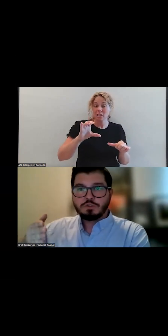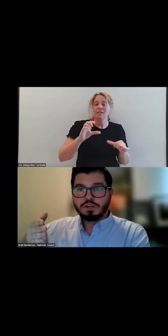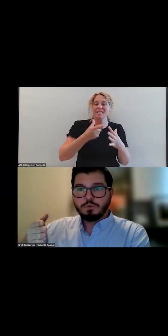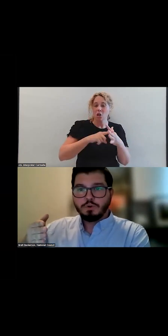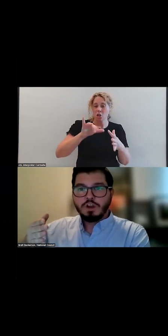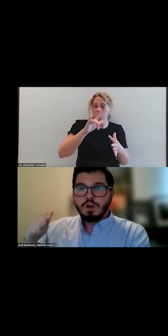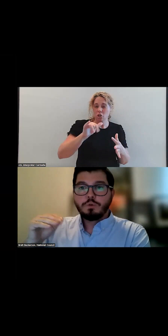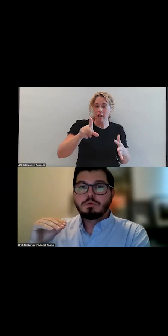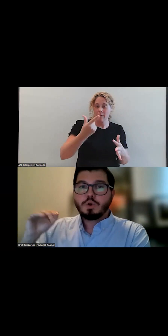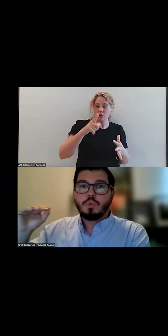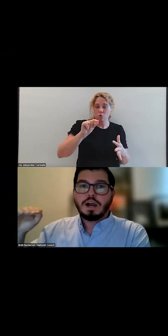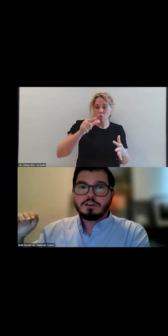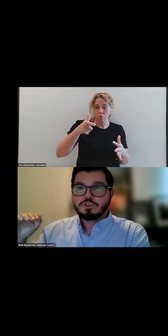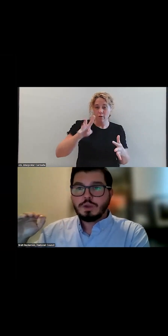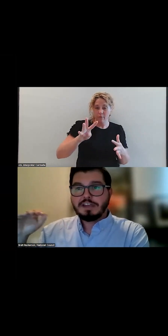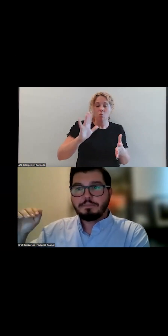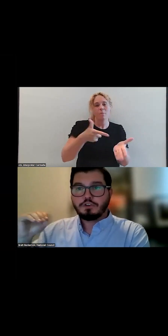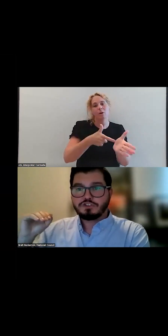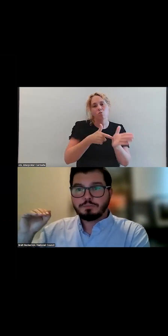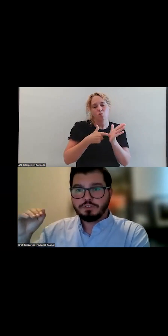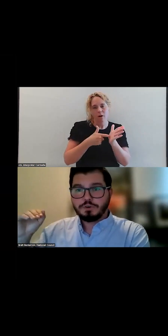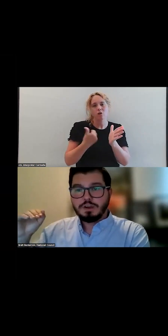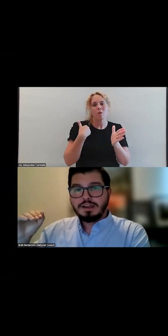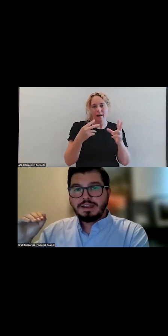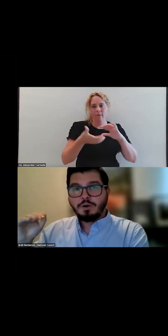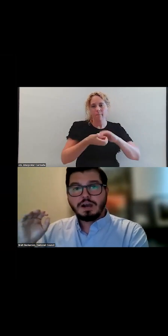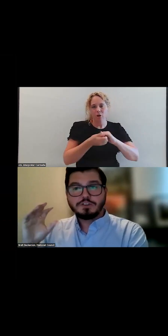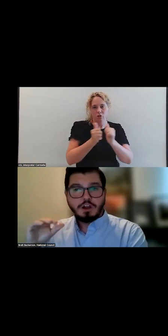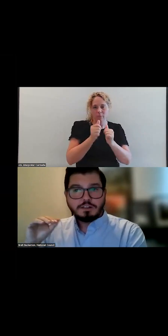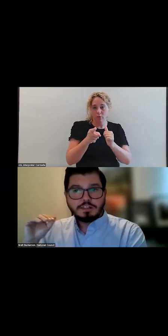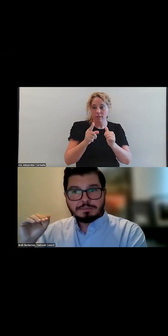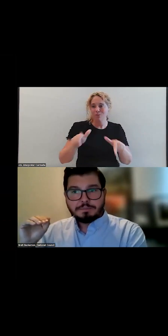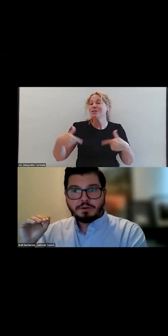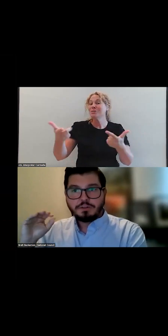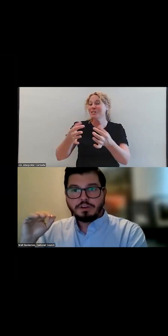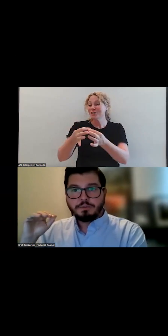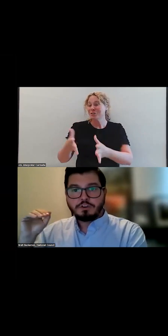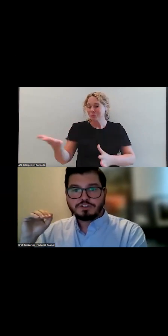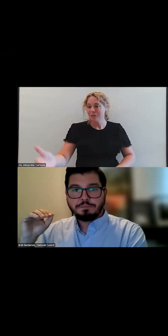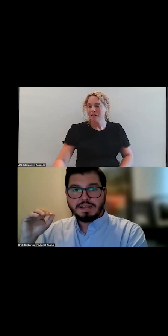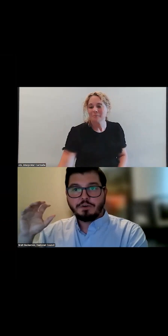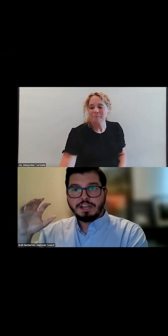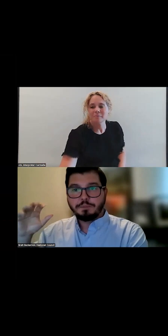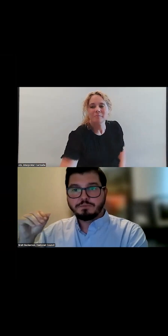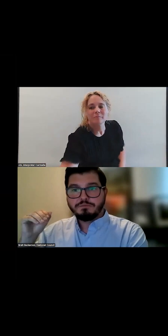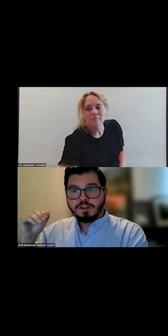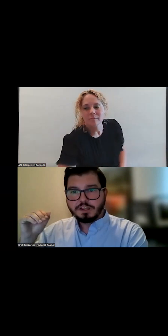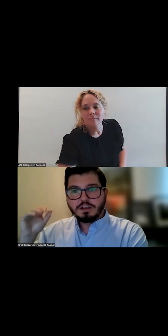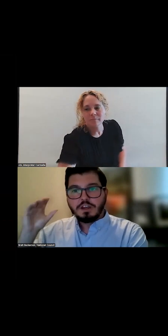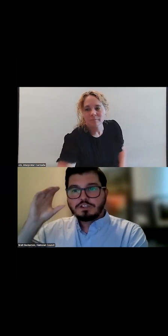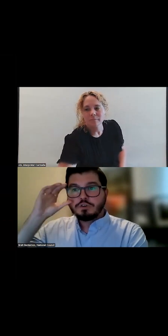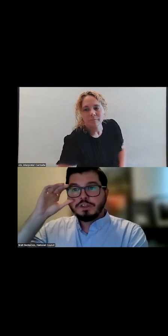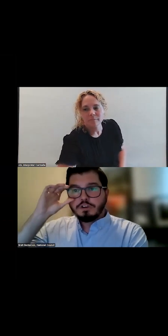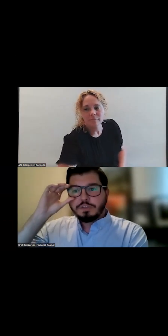of 2024 will be required to have that partnership with you. Now, I'll talk a little bit about the partnership and how that helps with